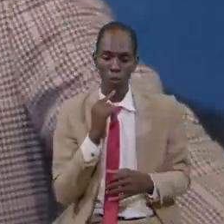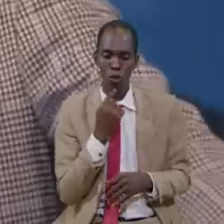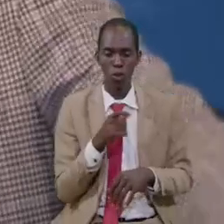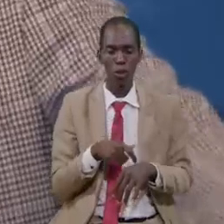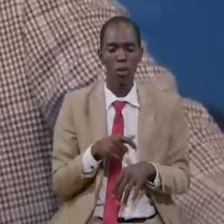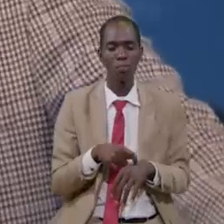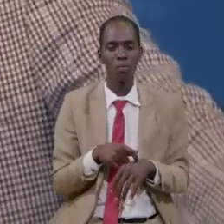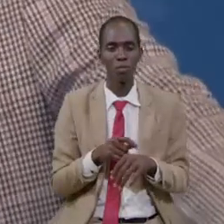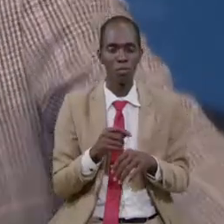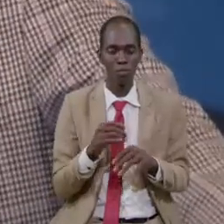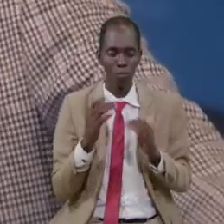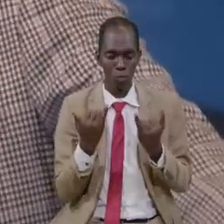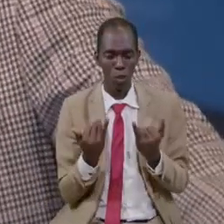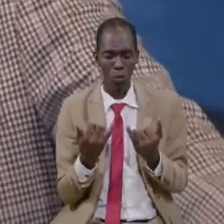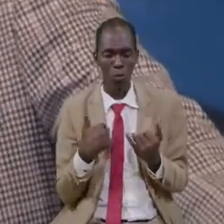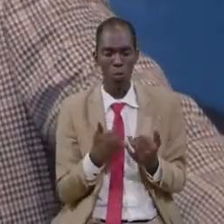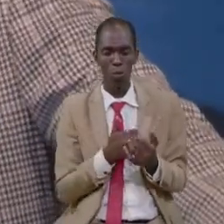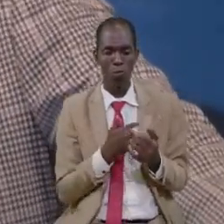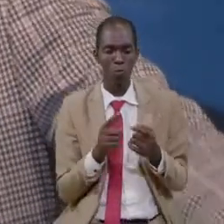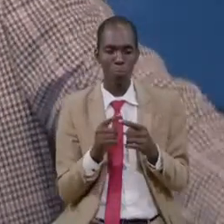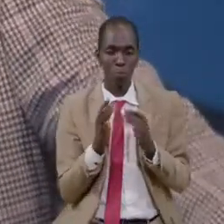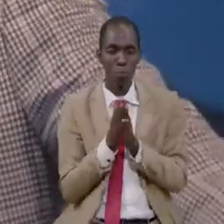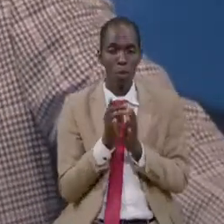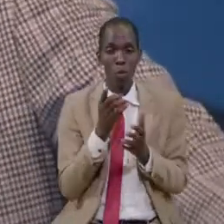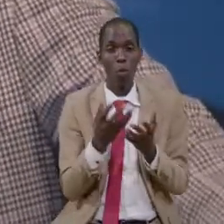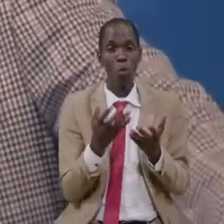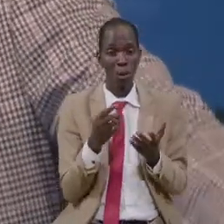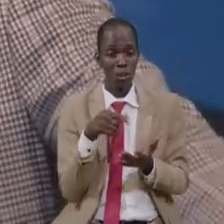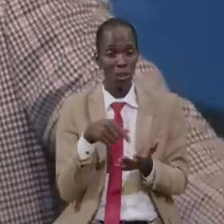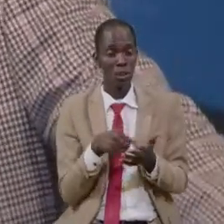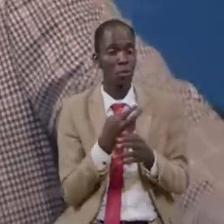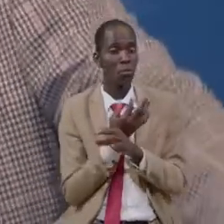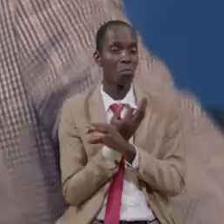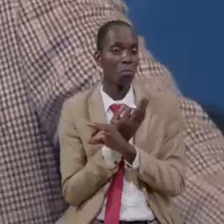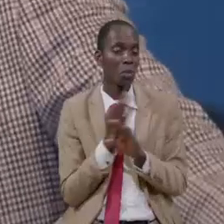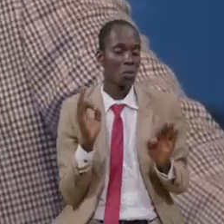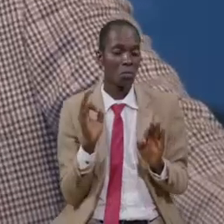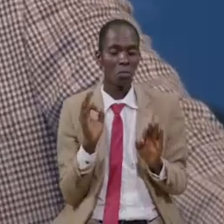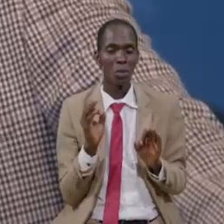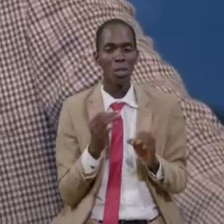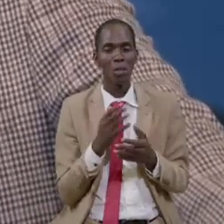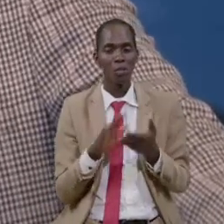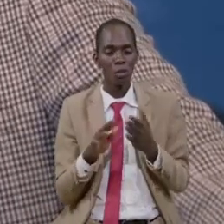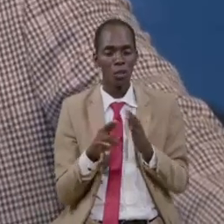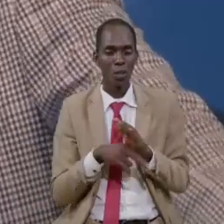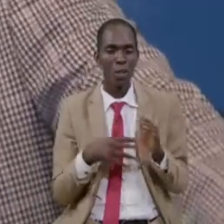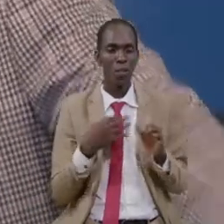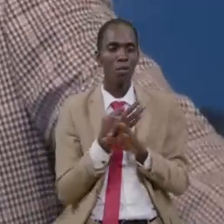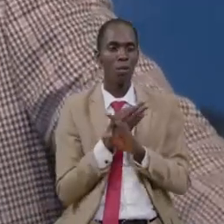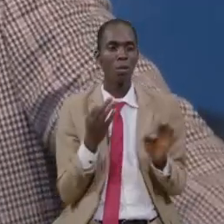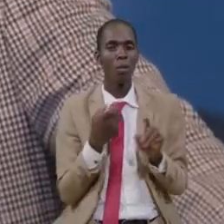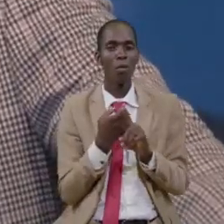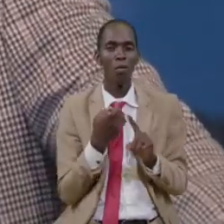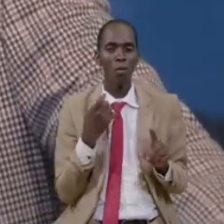want this freedom, forgiveness and freedom from sin, from